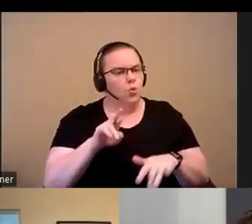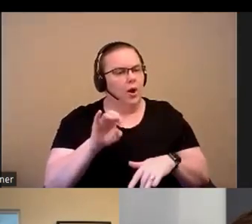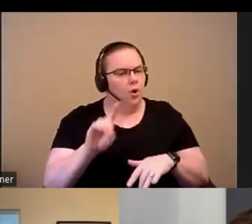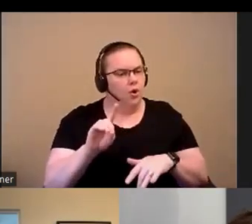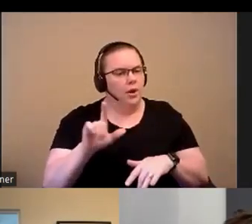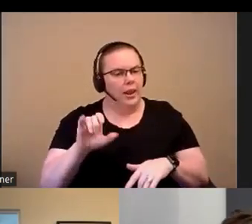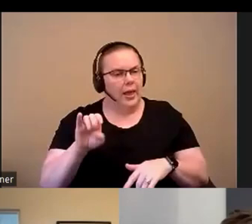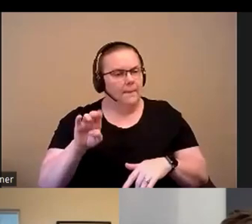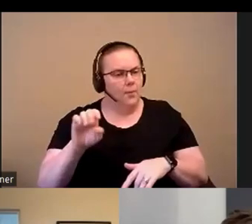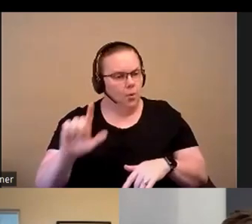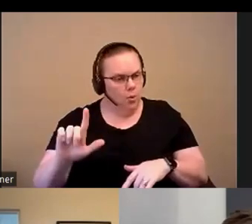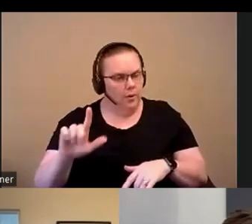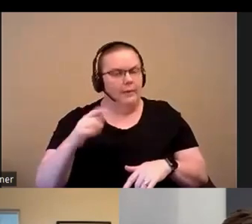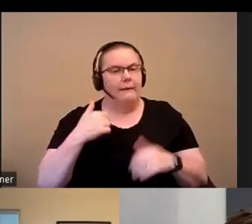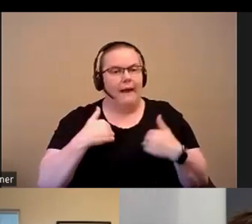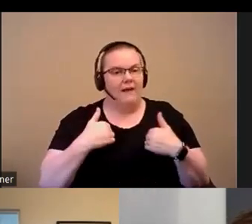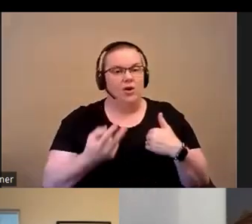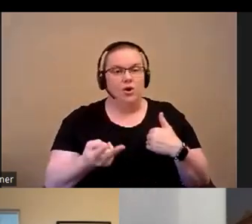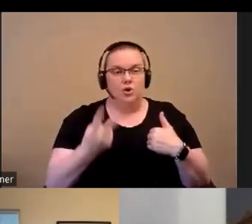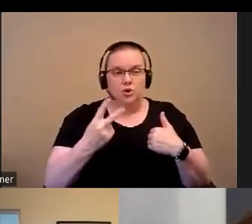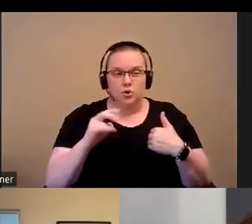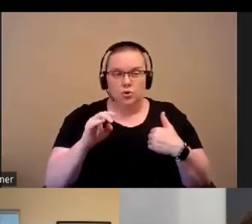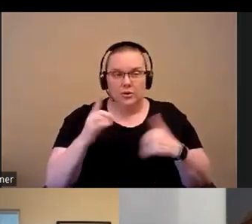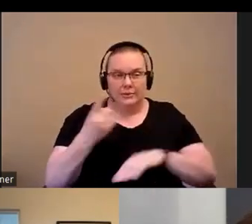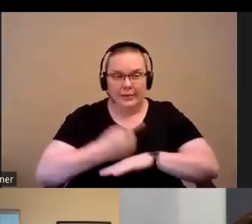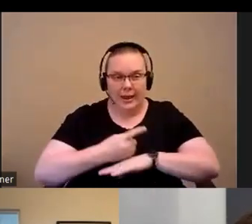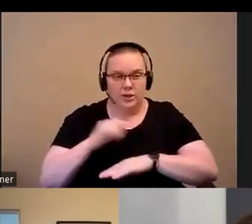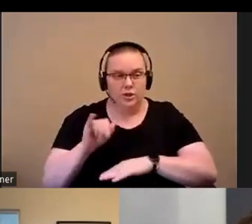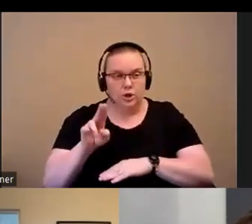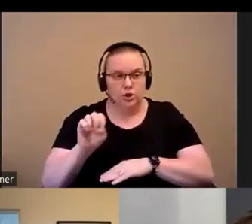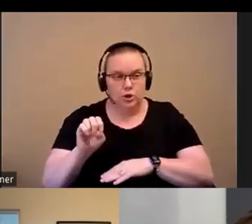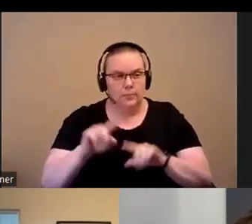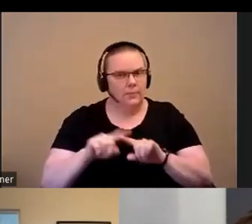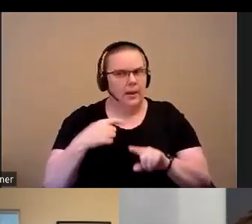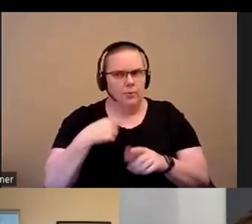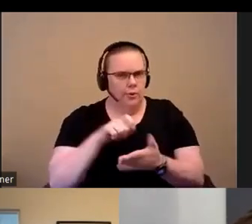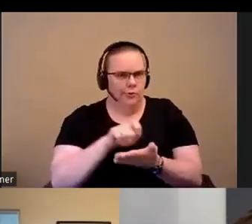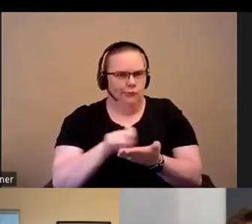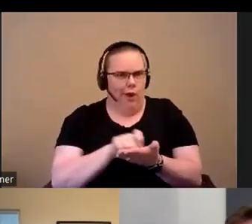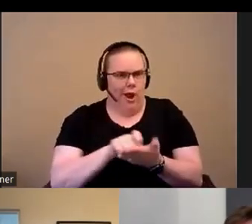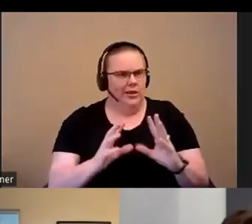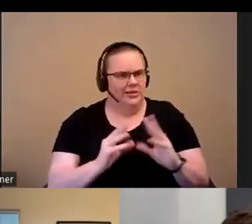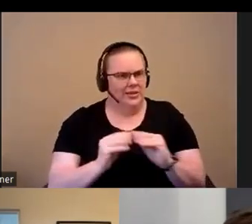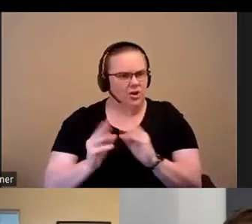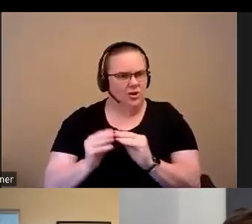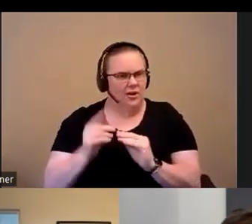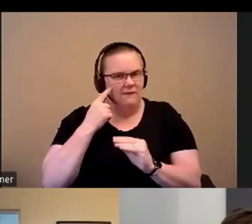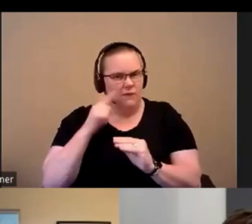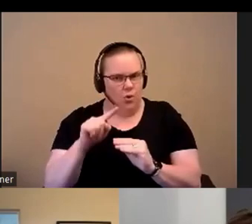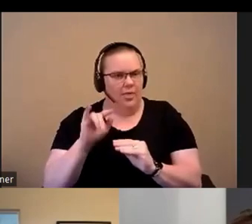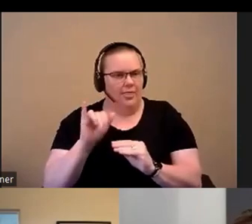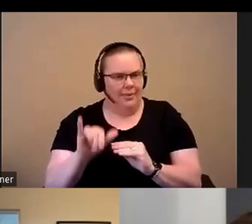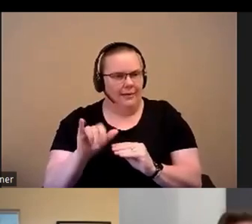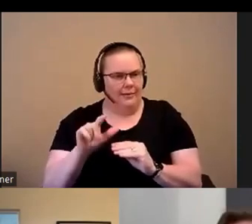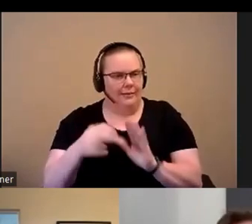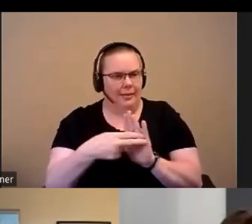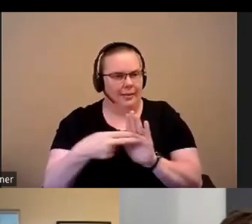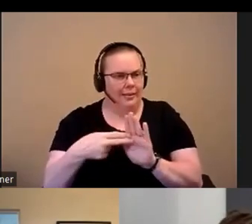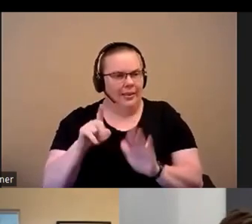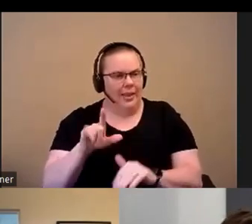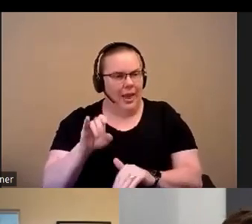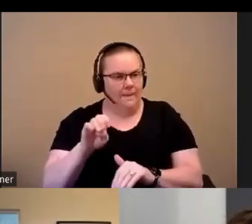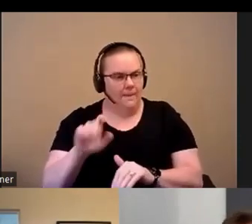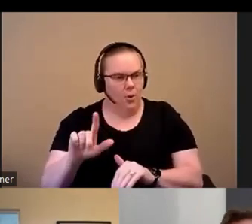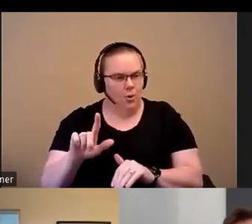in June, but I'm going to be doing writing sessions pursuant to that label contract or that